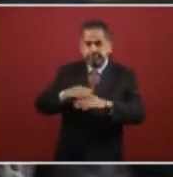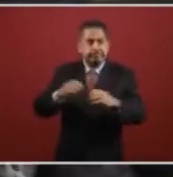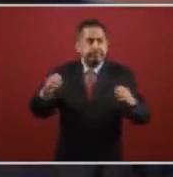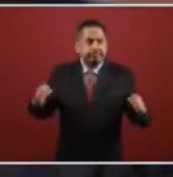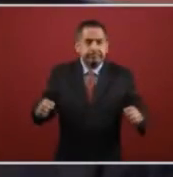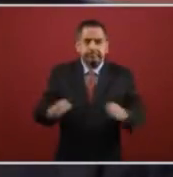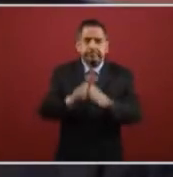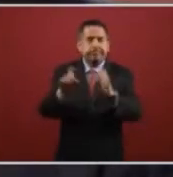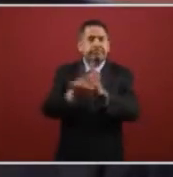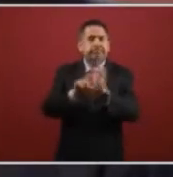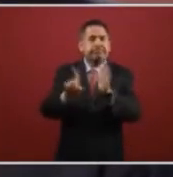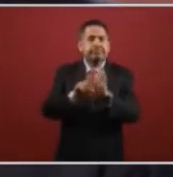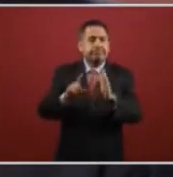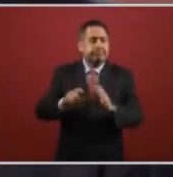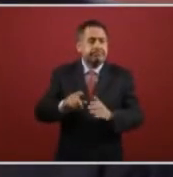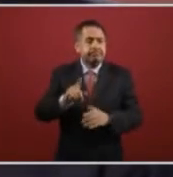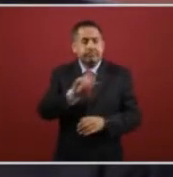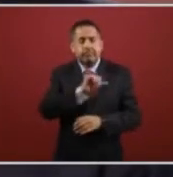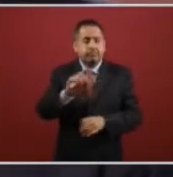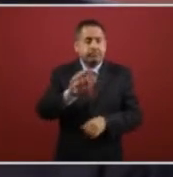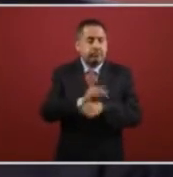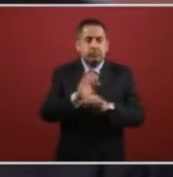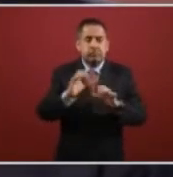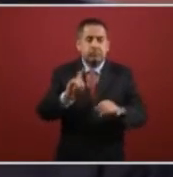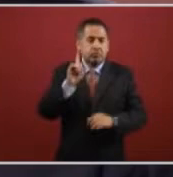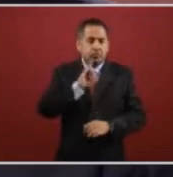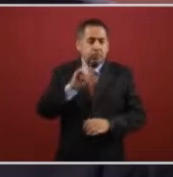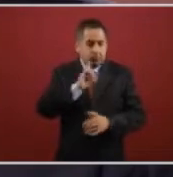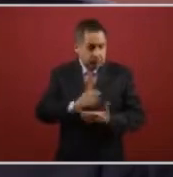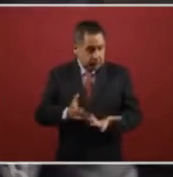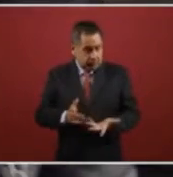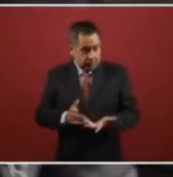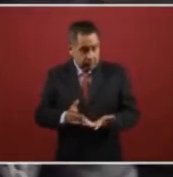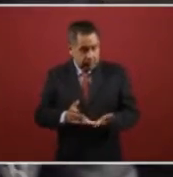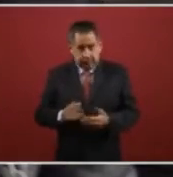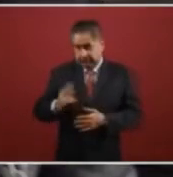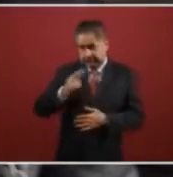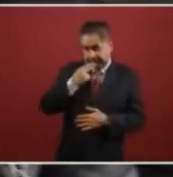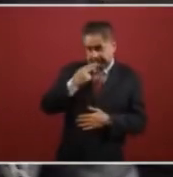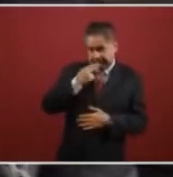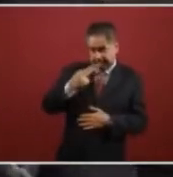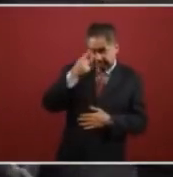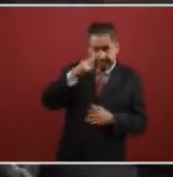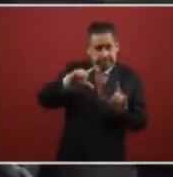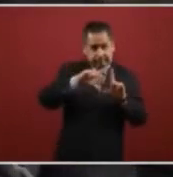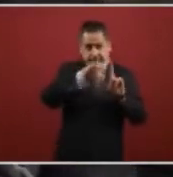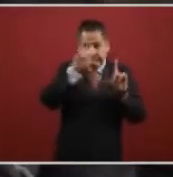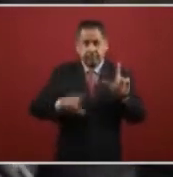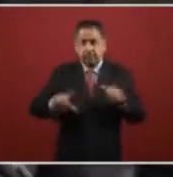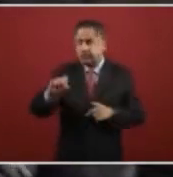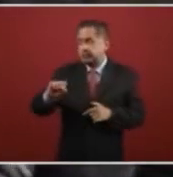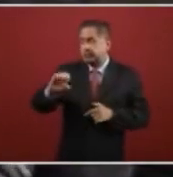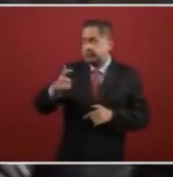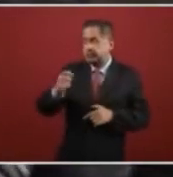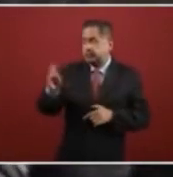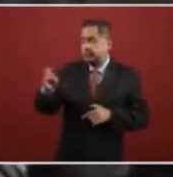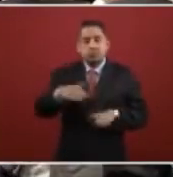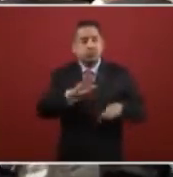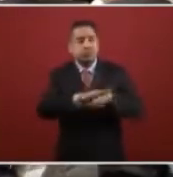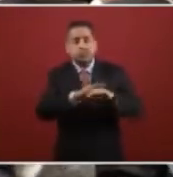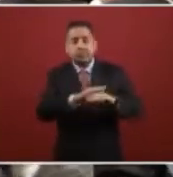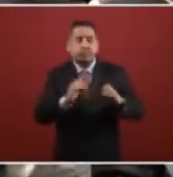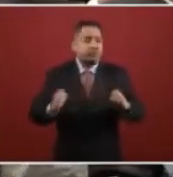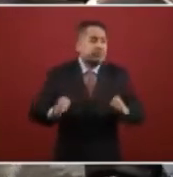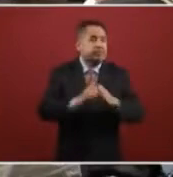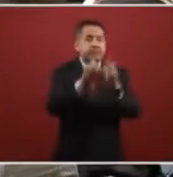Are they going to activate the alerts regarding the gender and